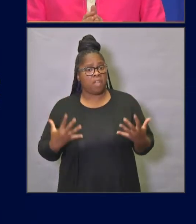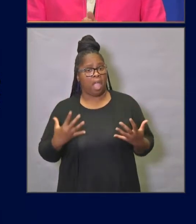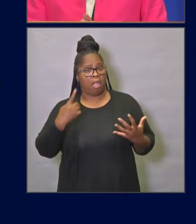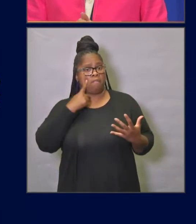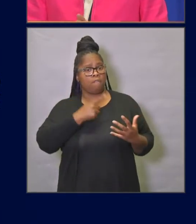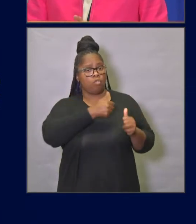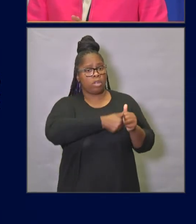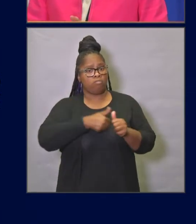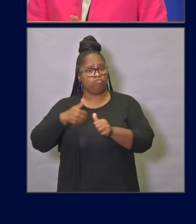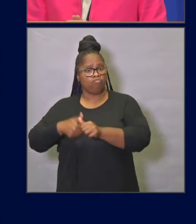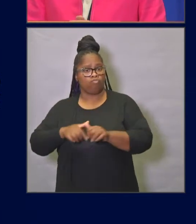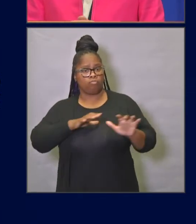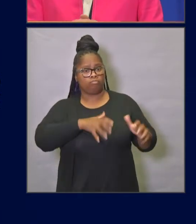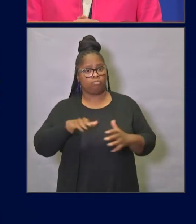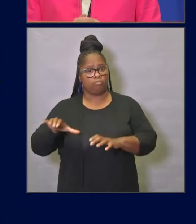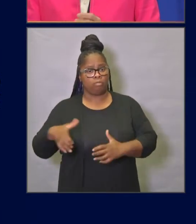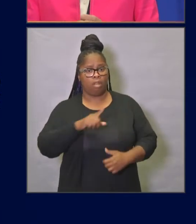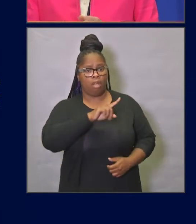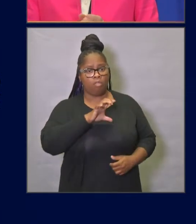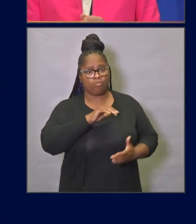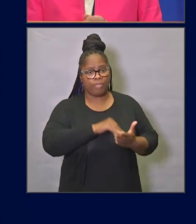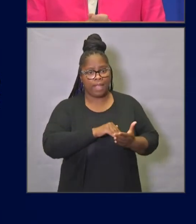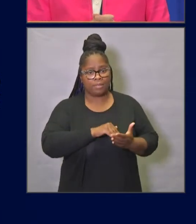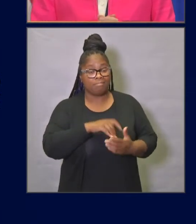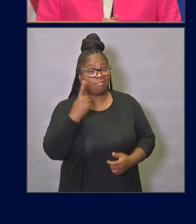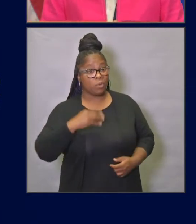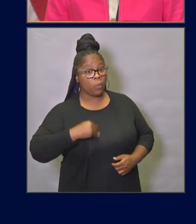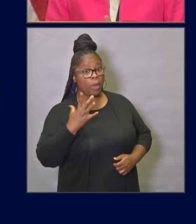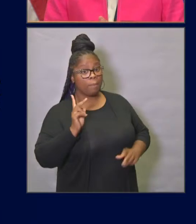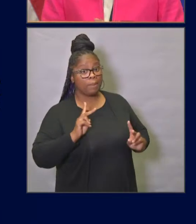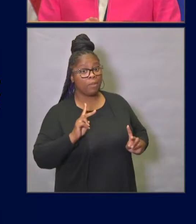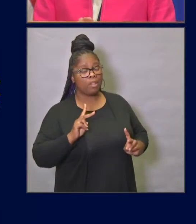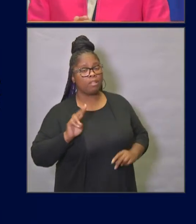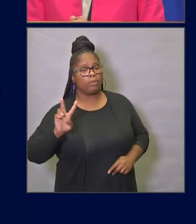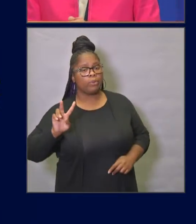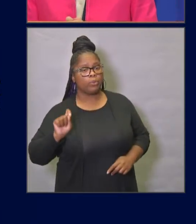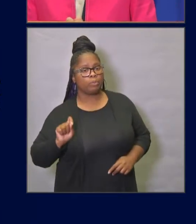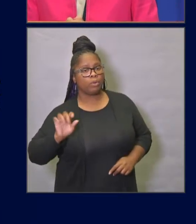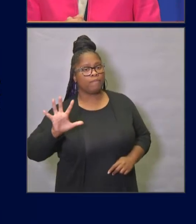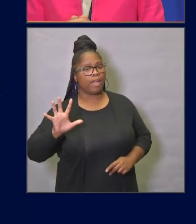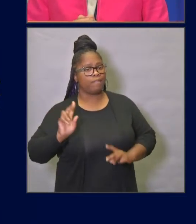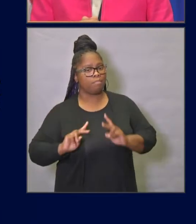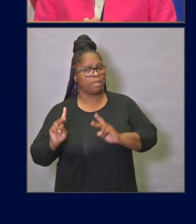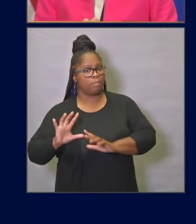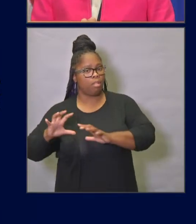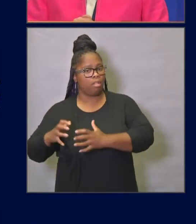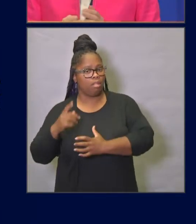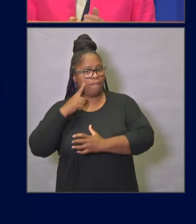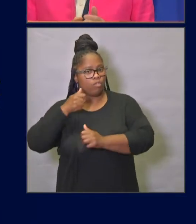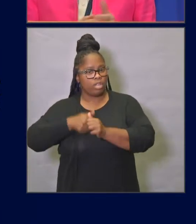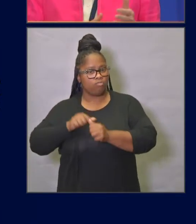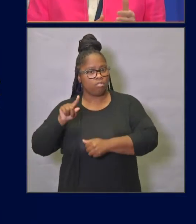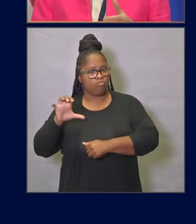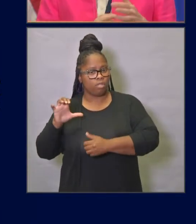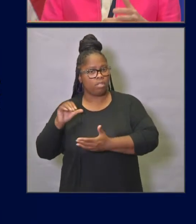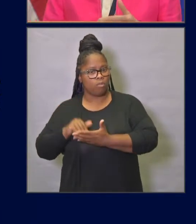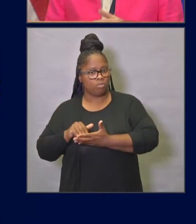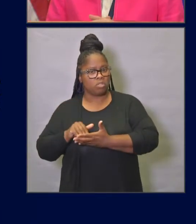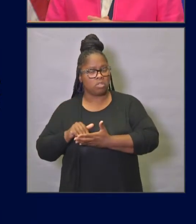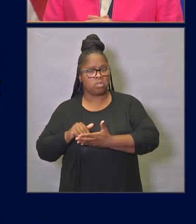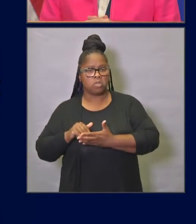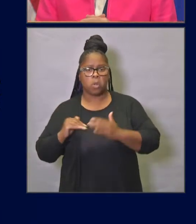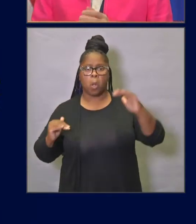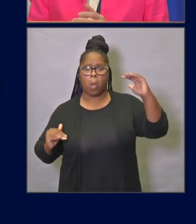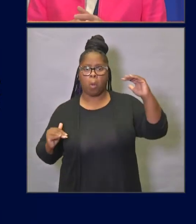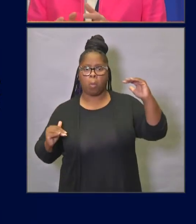still twice the rate for white residents, which is at 2.5 hospitalizations per 100,000 people. The gap between